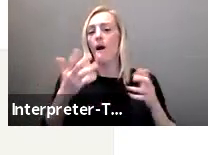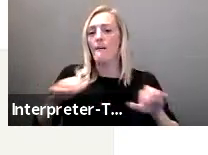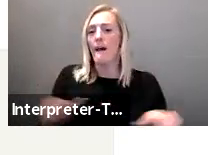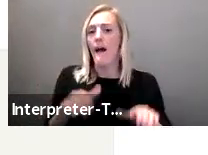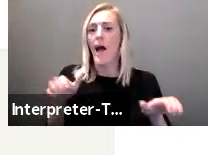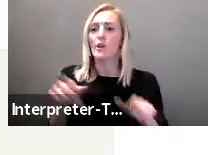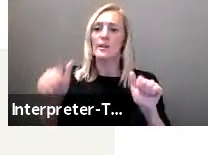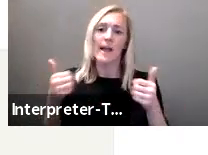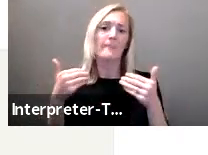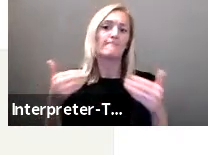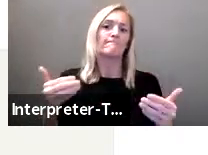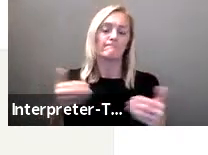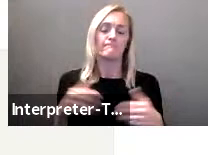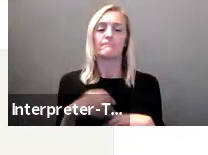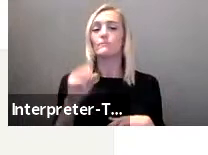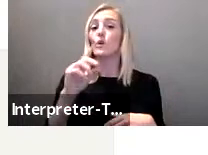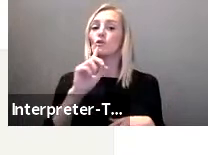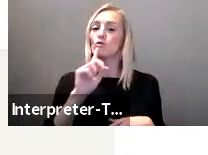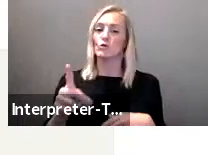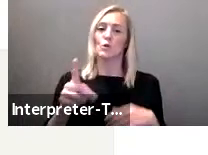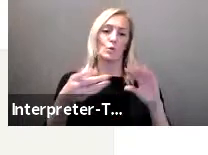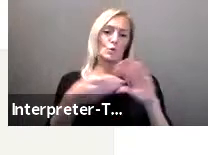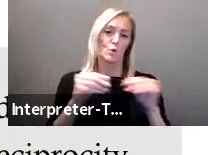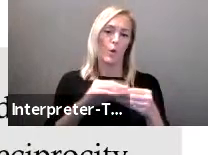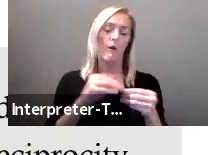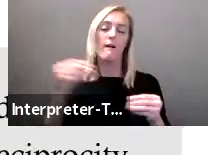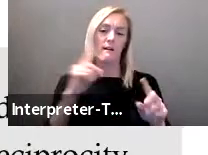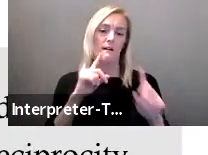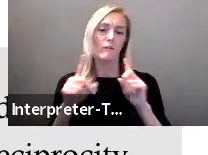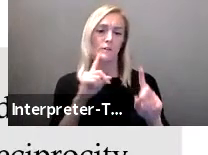are really about true stories and conversations. Next slide.